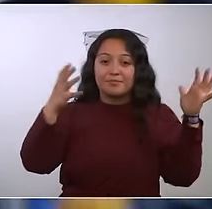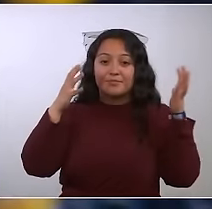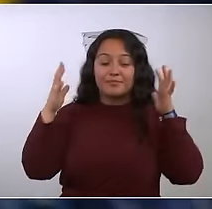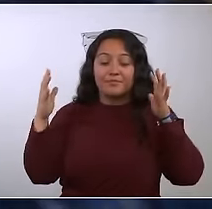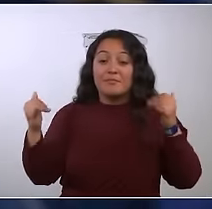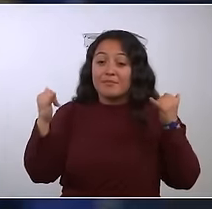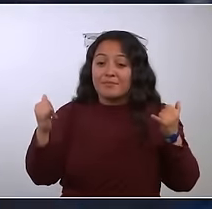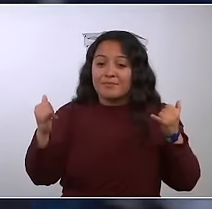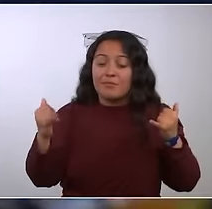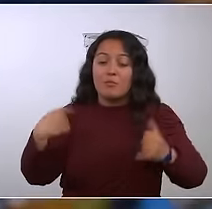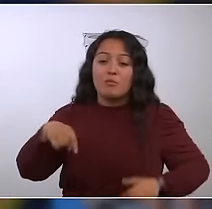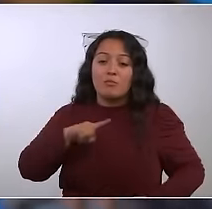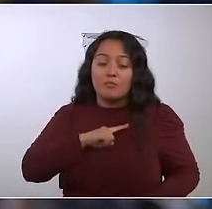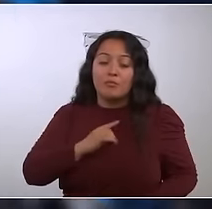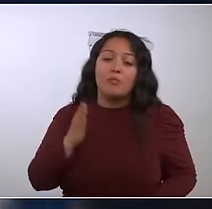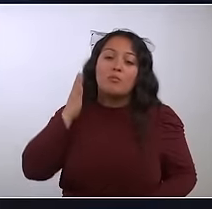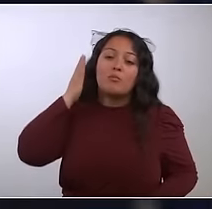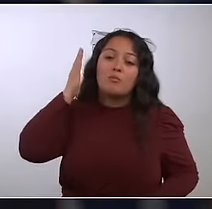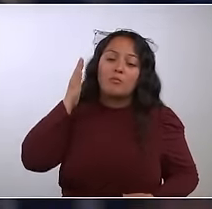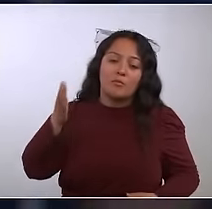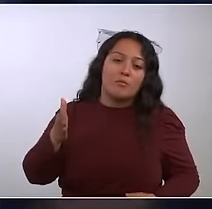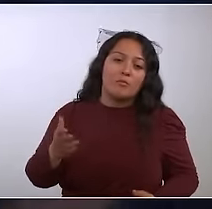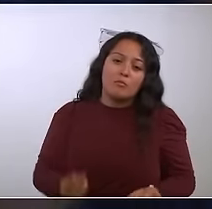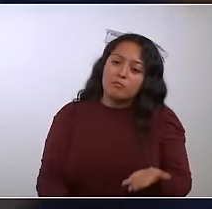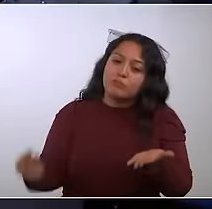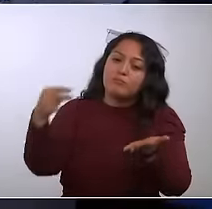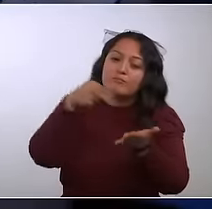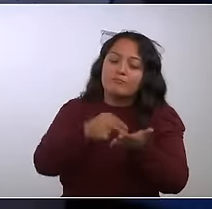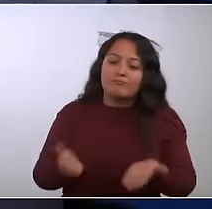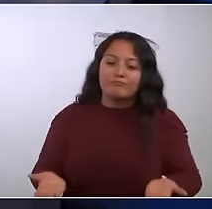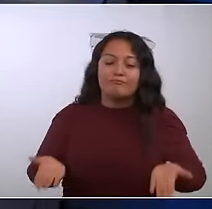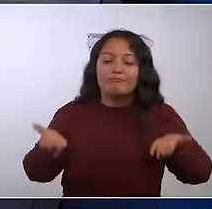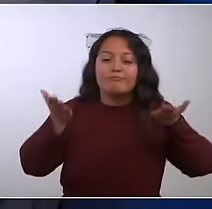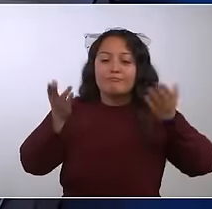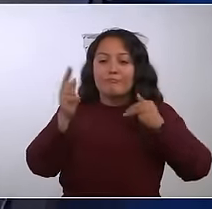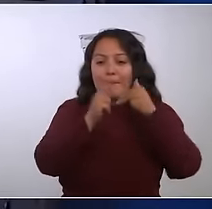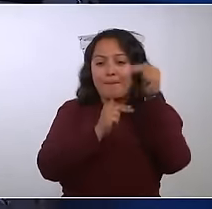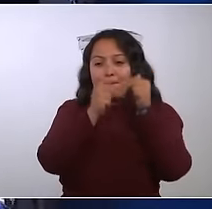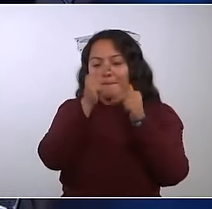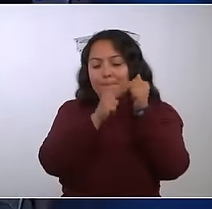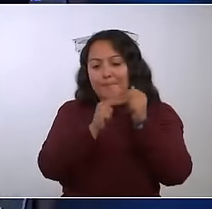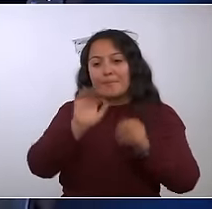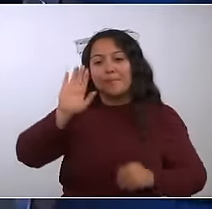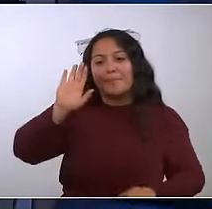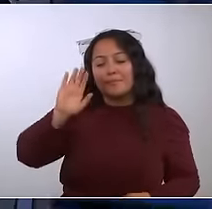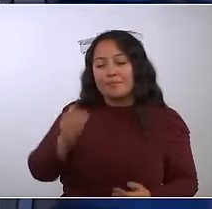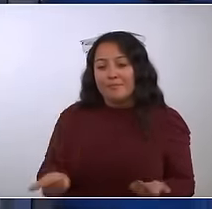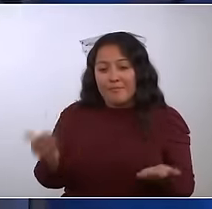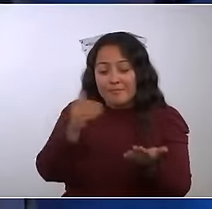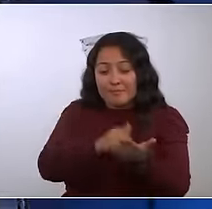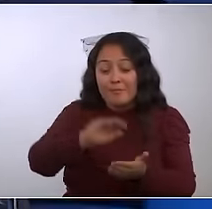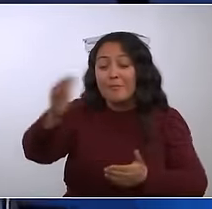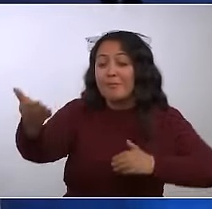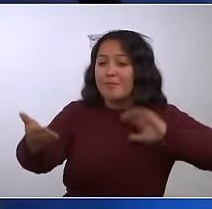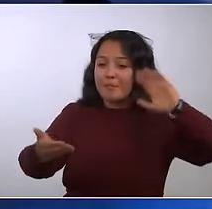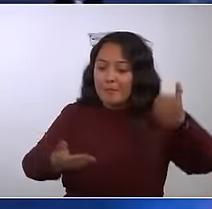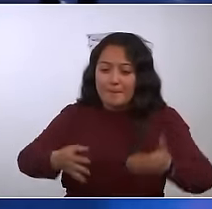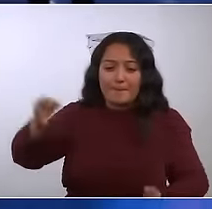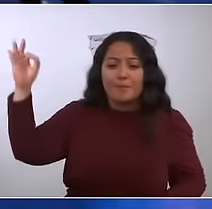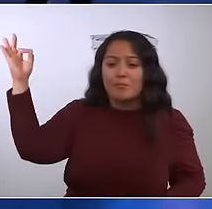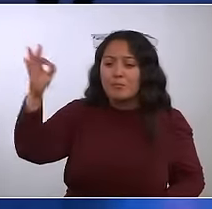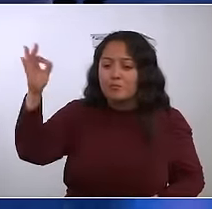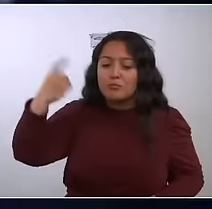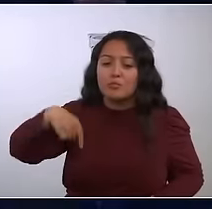vamos a levantar. Let's rise vamos up. Vamos a edificar. Let's rebuild. Vamos come. A predicar. Let's